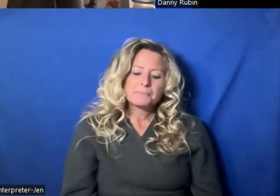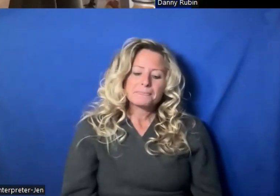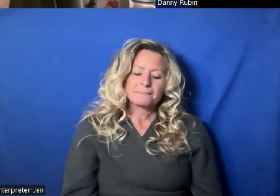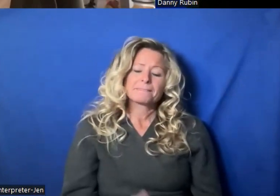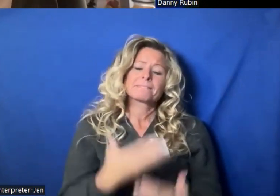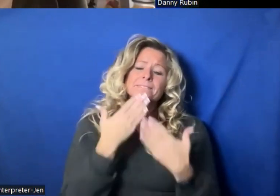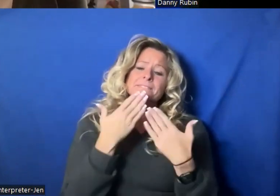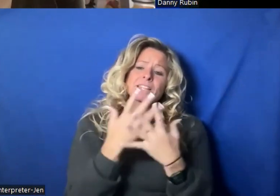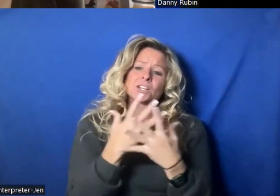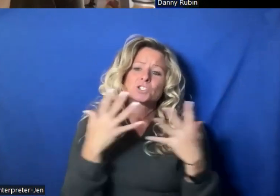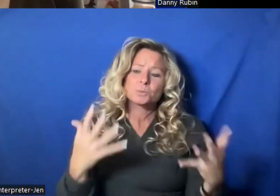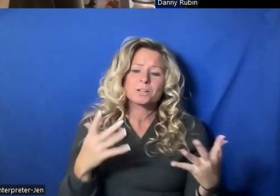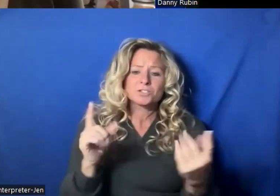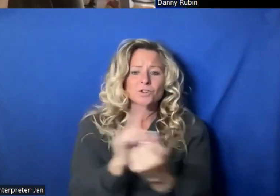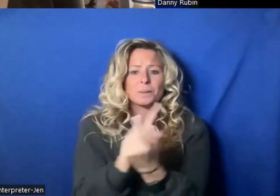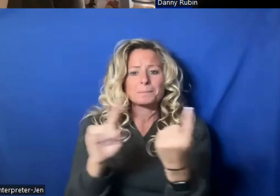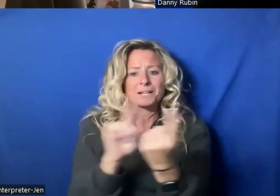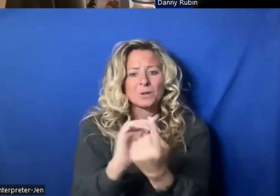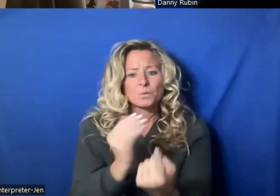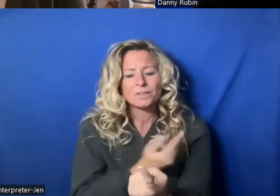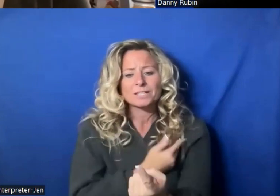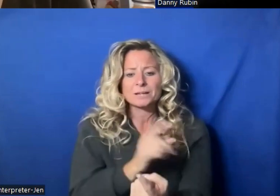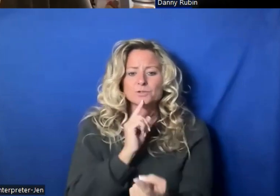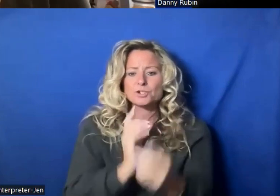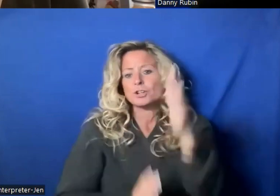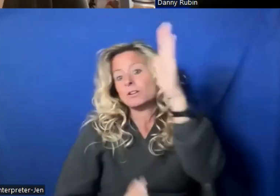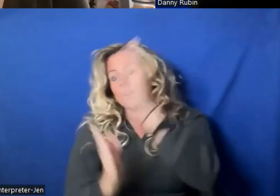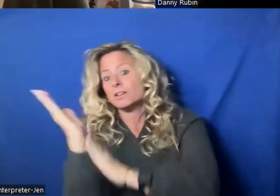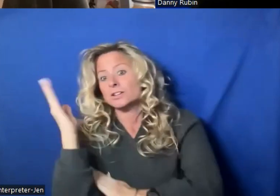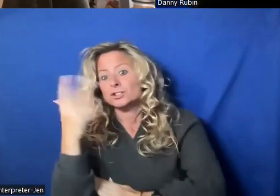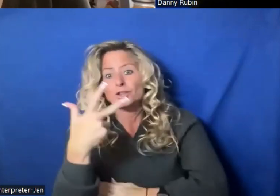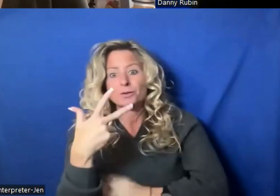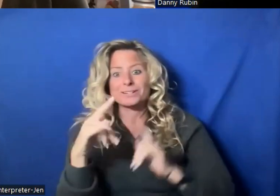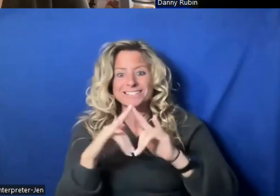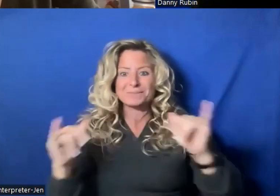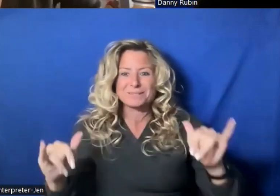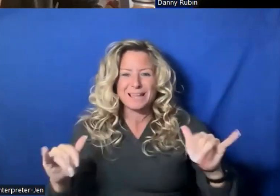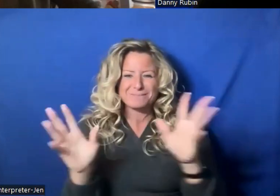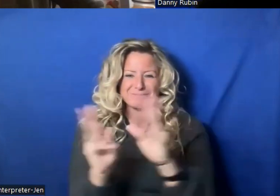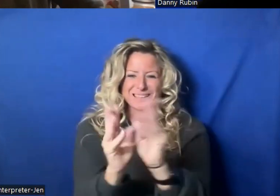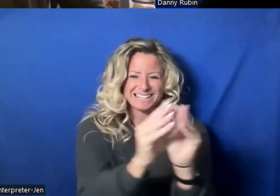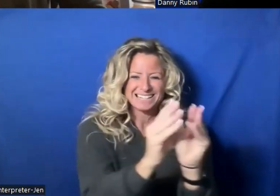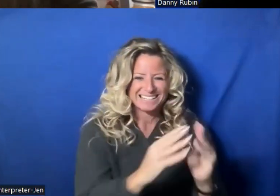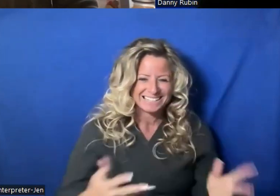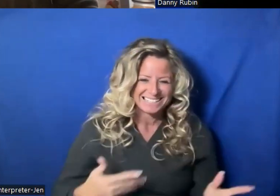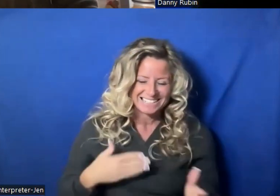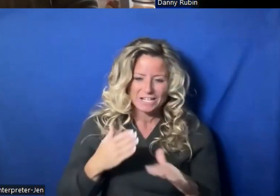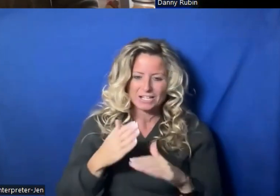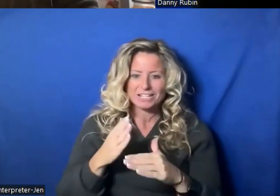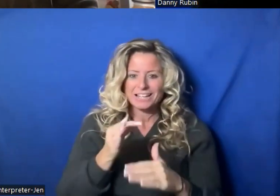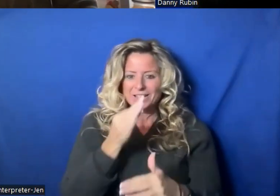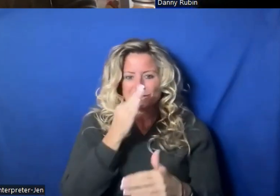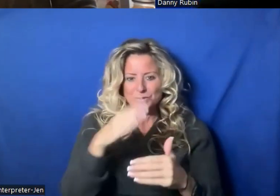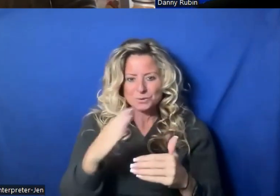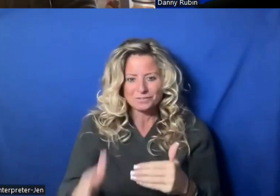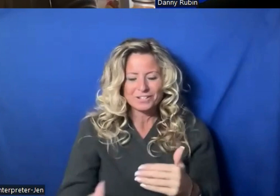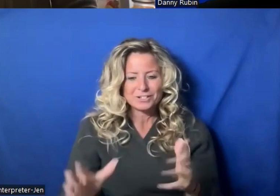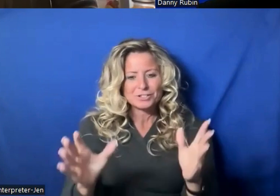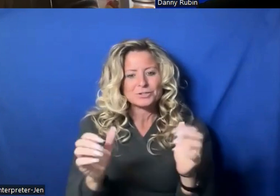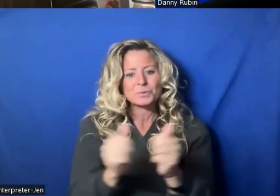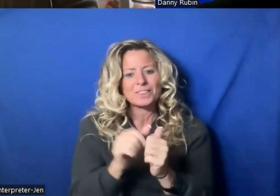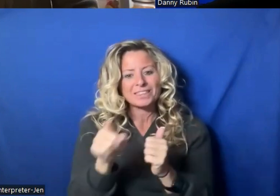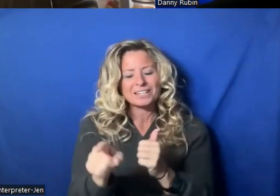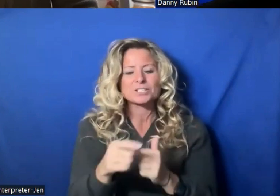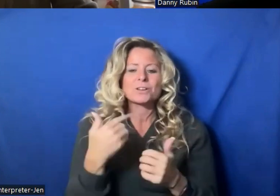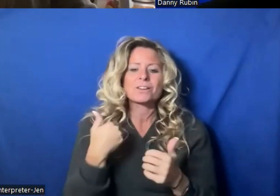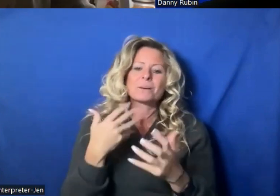so much for meeting with us. I'm sure you're off to like 3 simultaneous meetings as soon as this Zoom concludes. Got